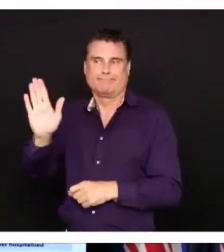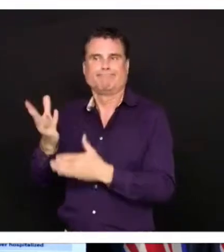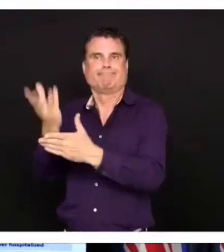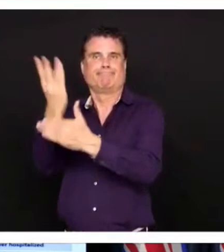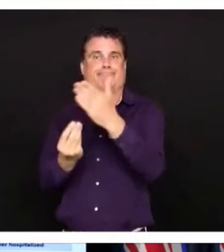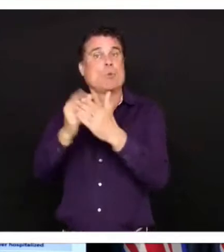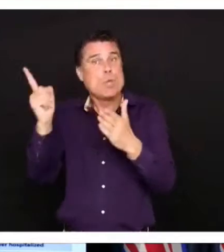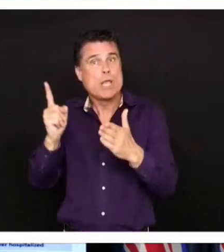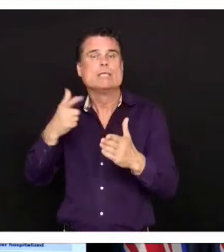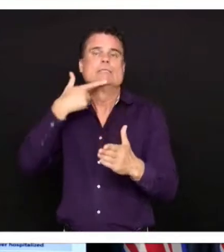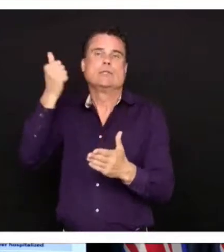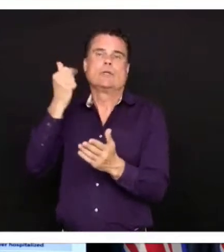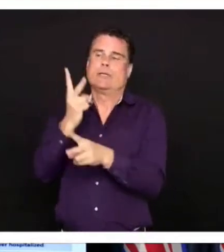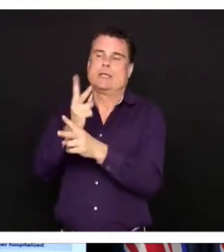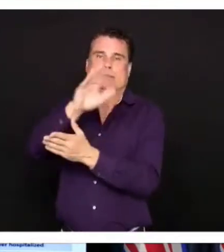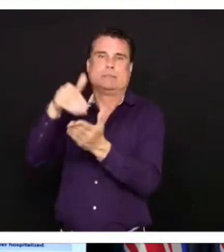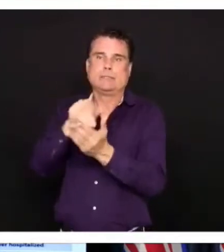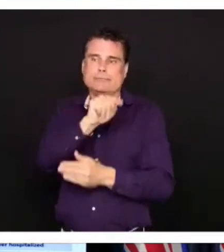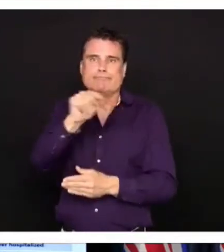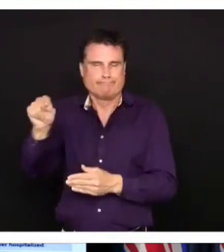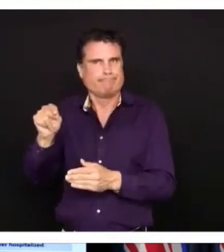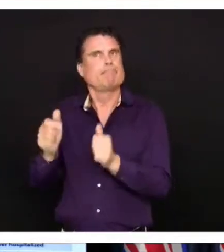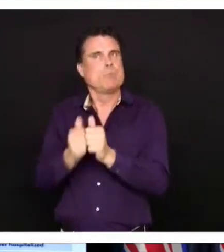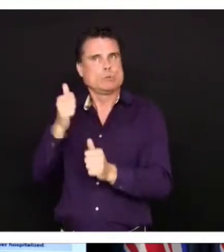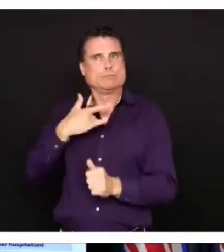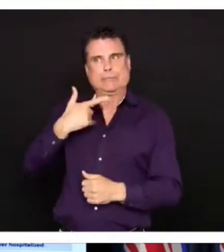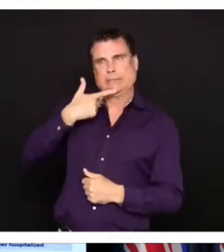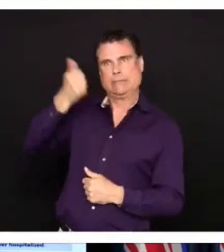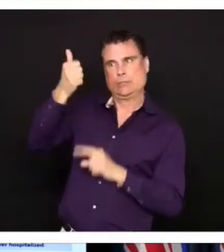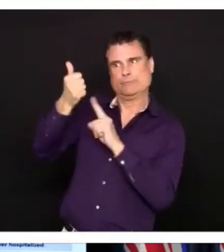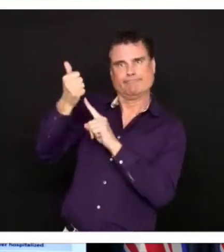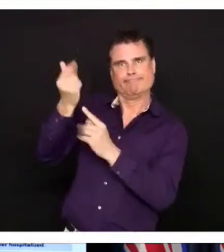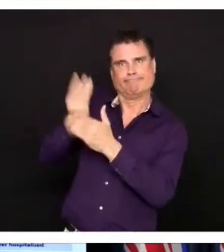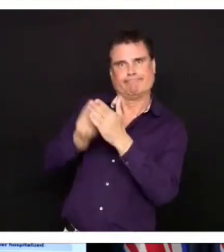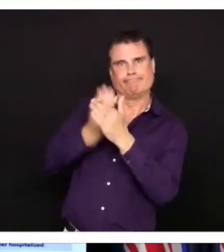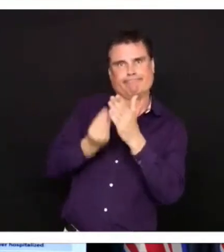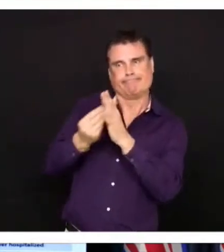This is the data up until April 14th, where we had